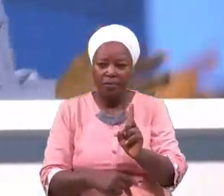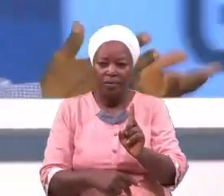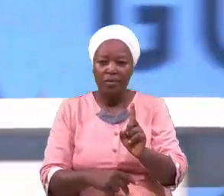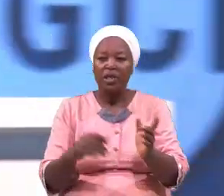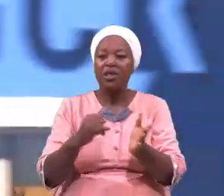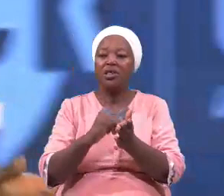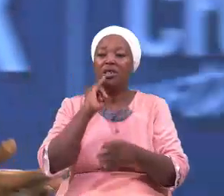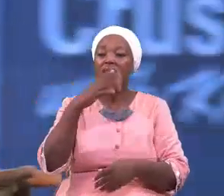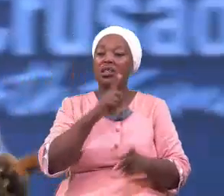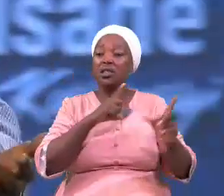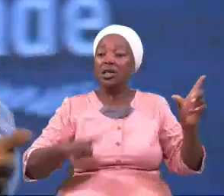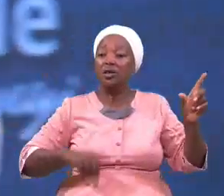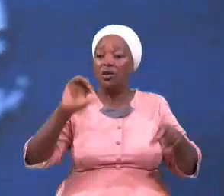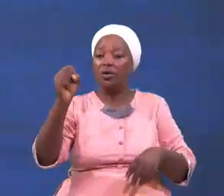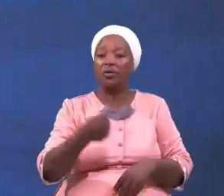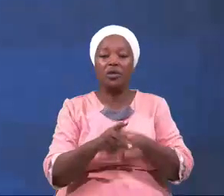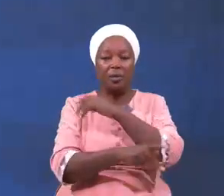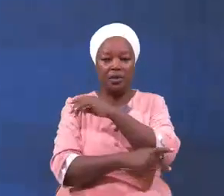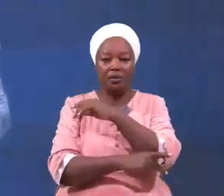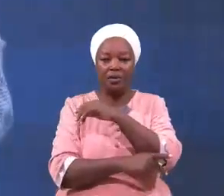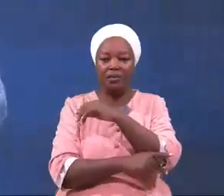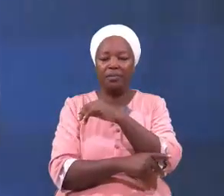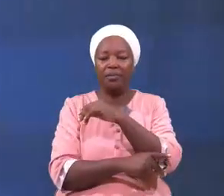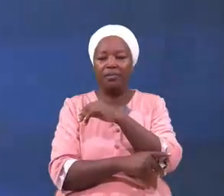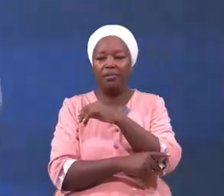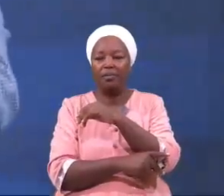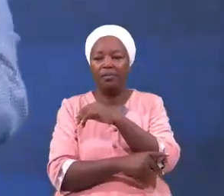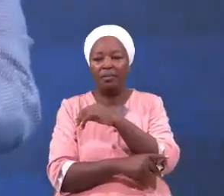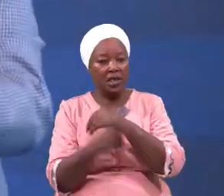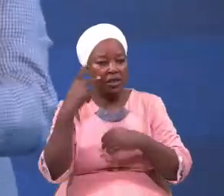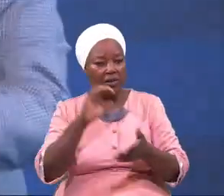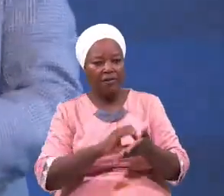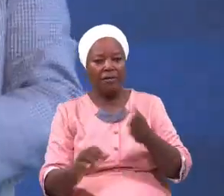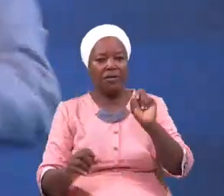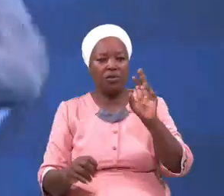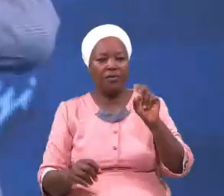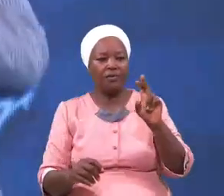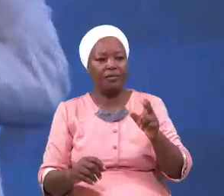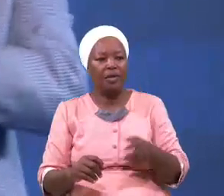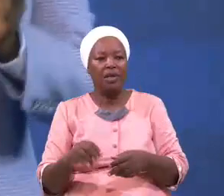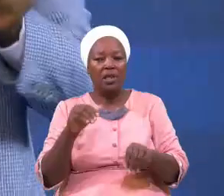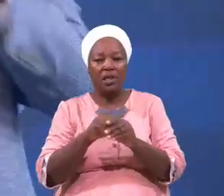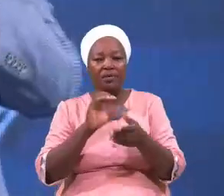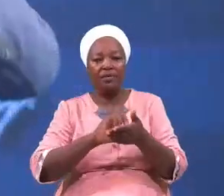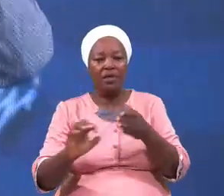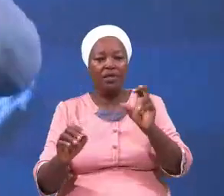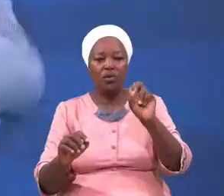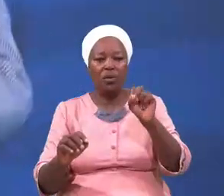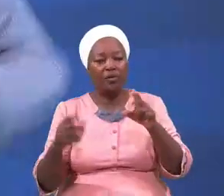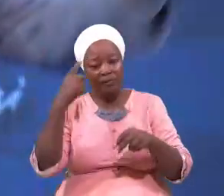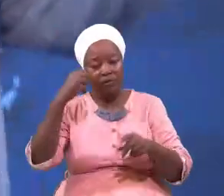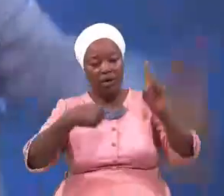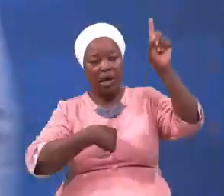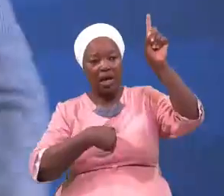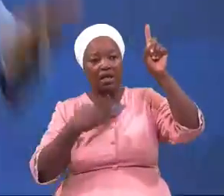the Lord's Passover. Look at verse 12. In verse 12, for I, the Lord